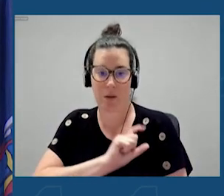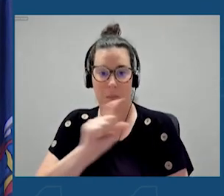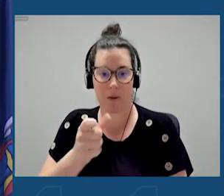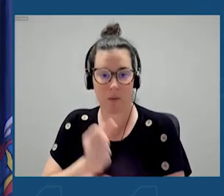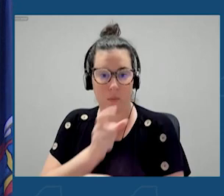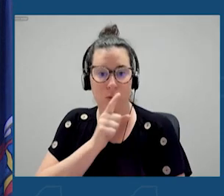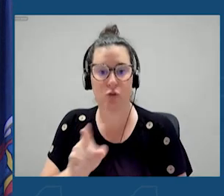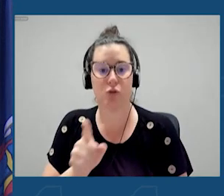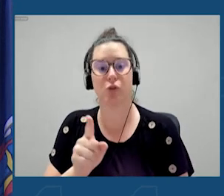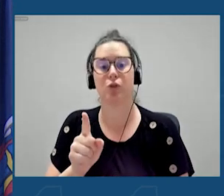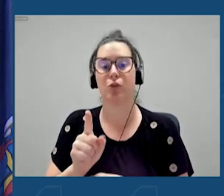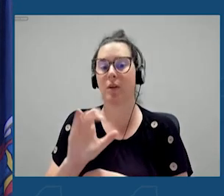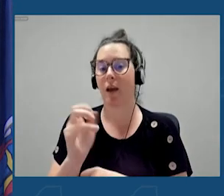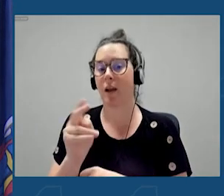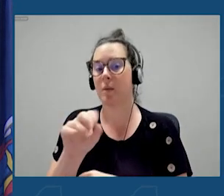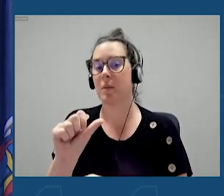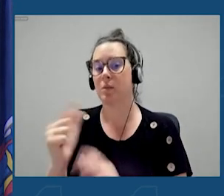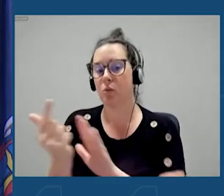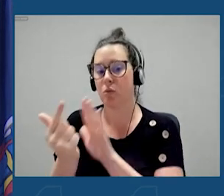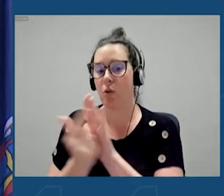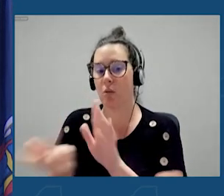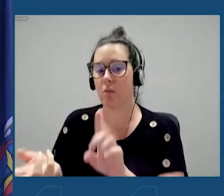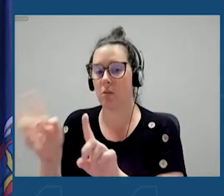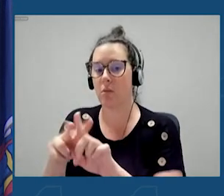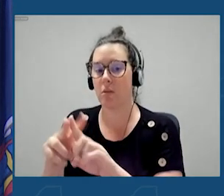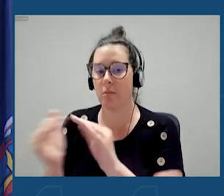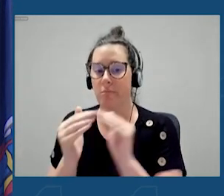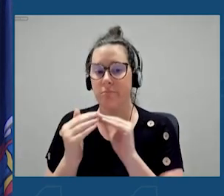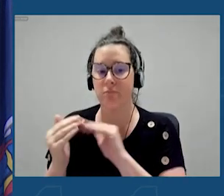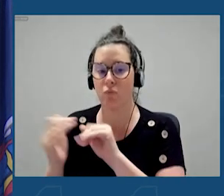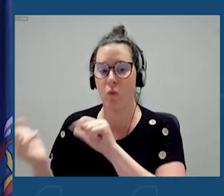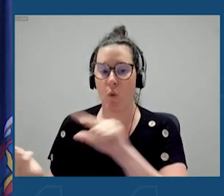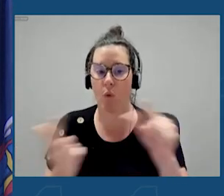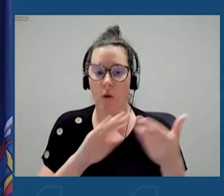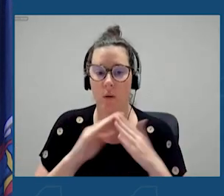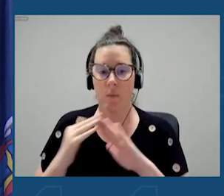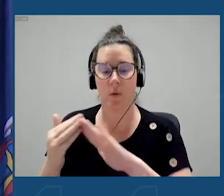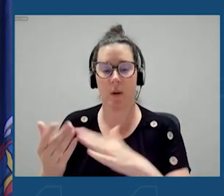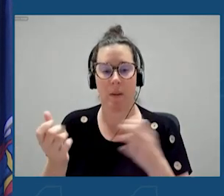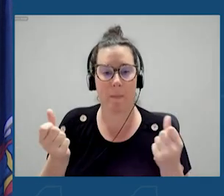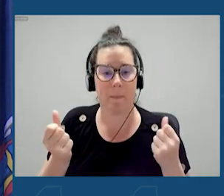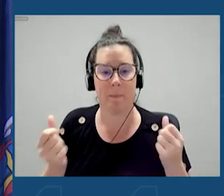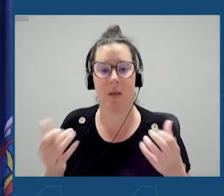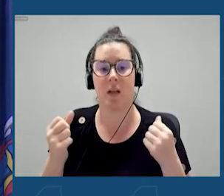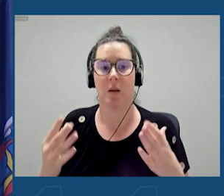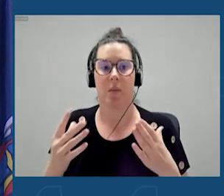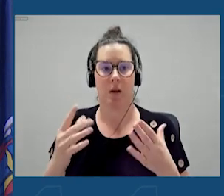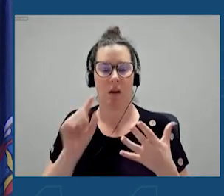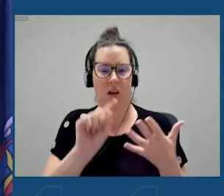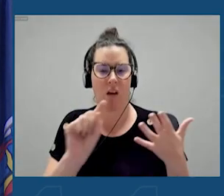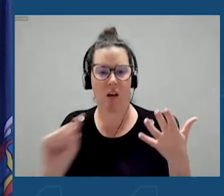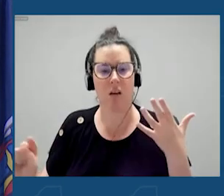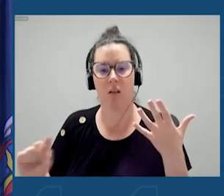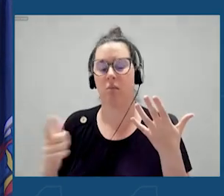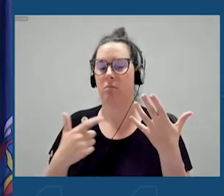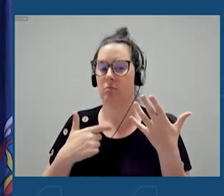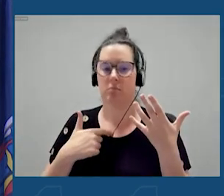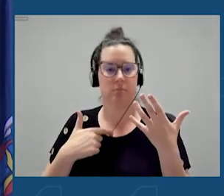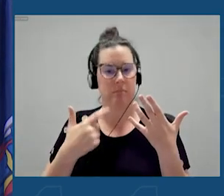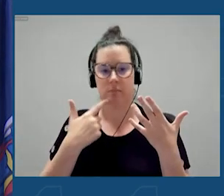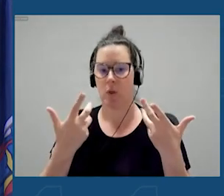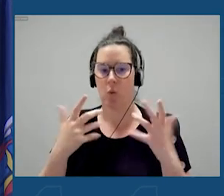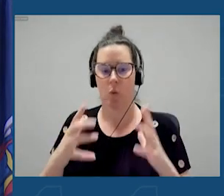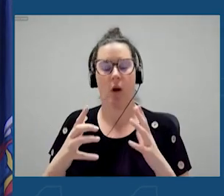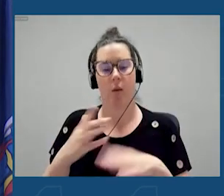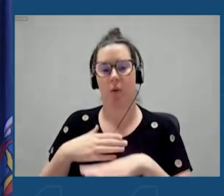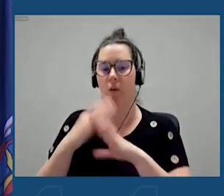evenly and fairly in all communities throughout the state. There are too many municipalities that have opted out and prevented licensed opportunities